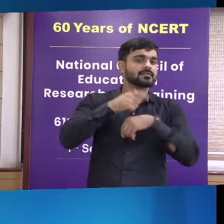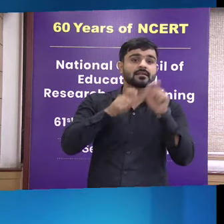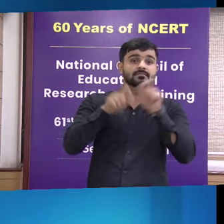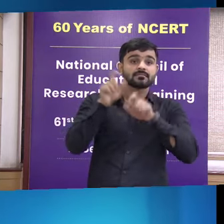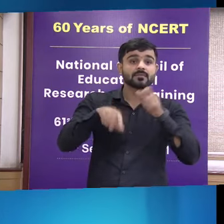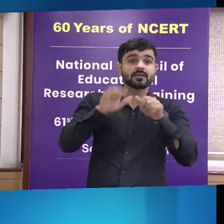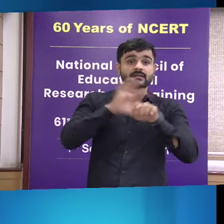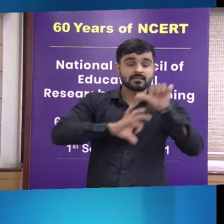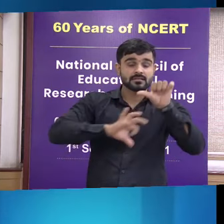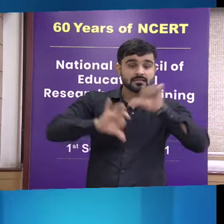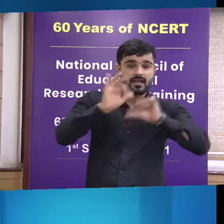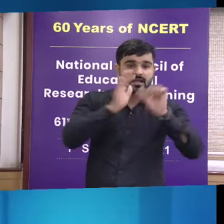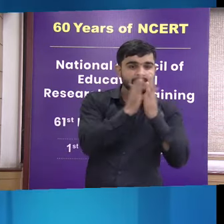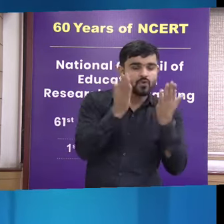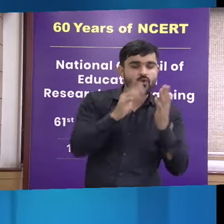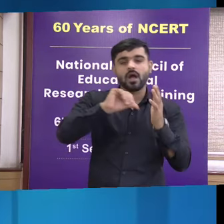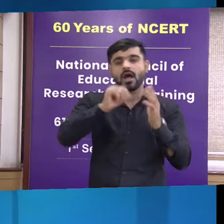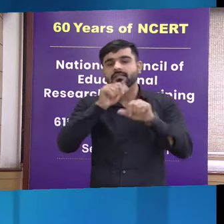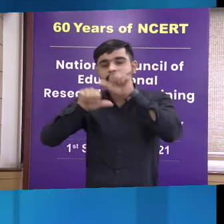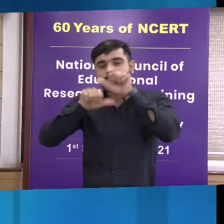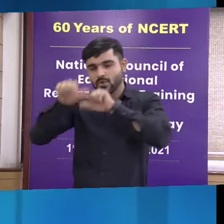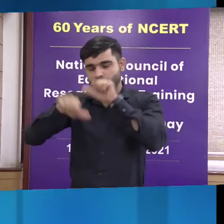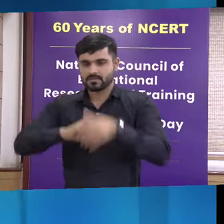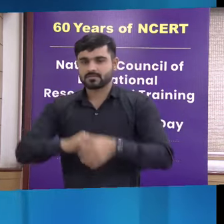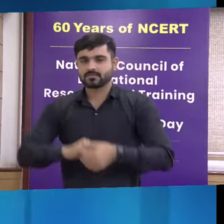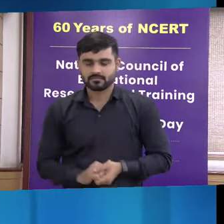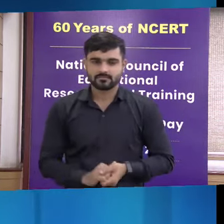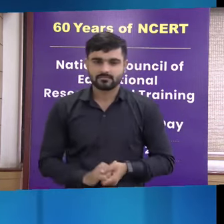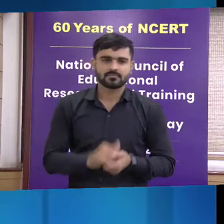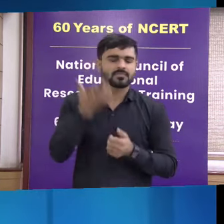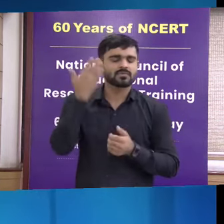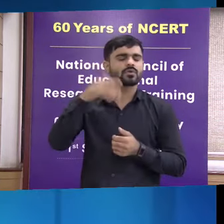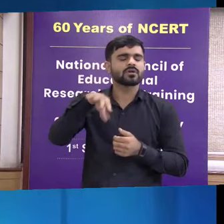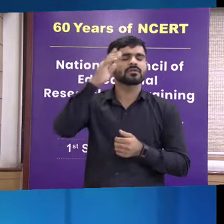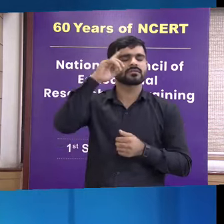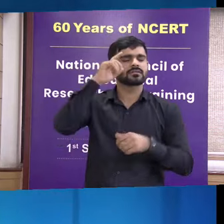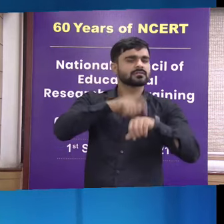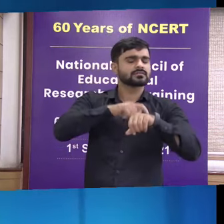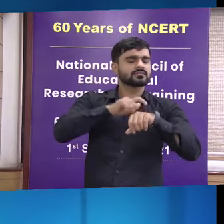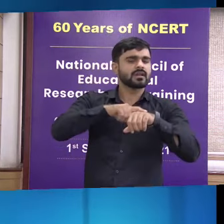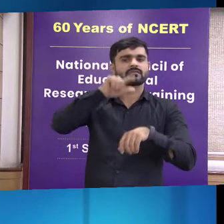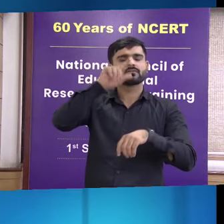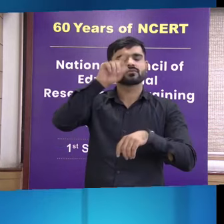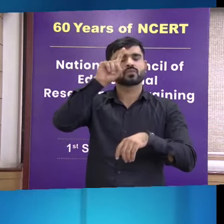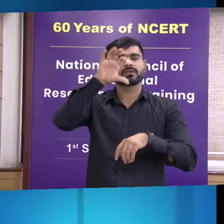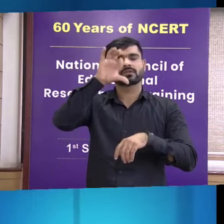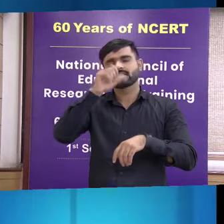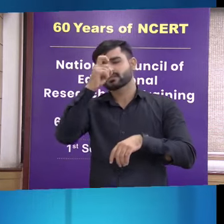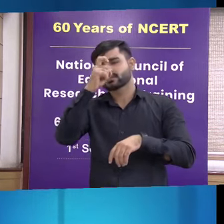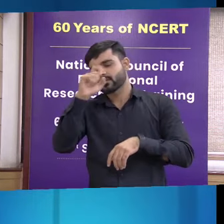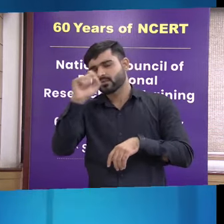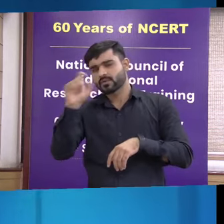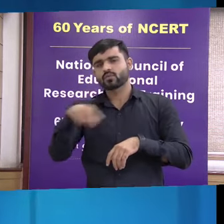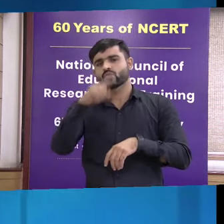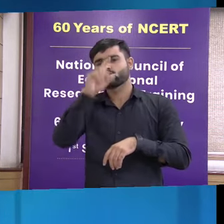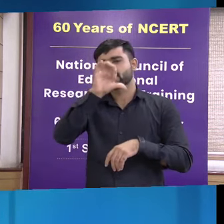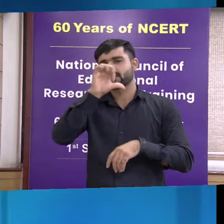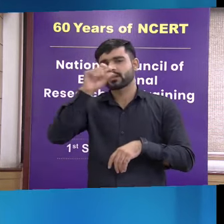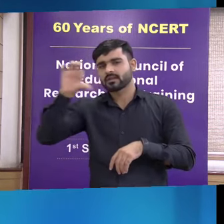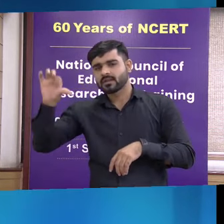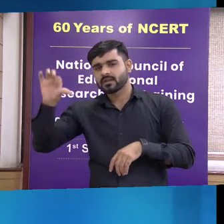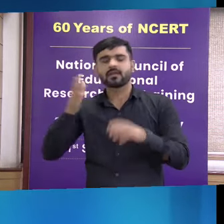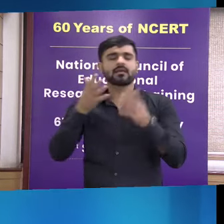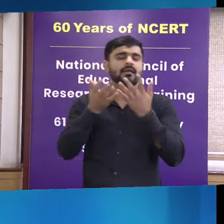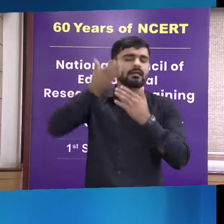Science Movement under Professor Yos Pal, that was in 1987, 89, like that. There some